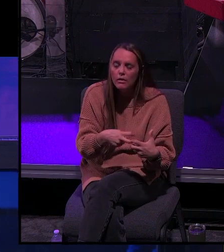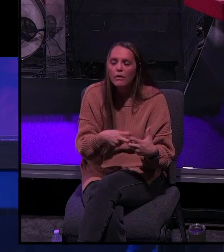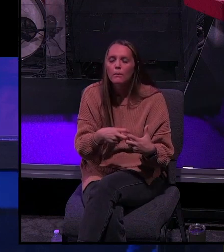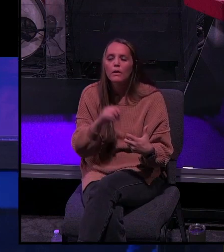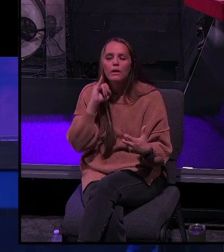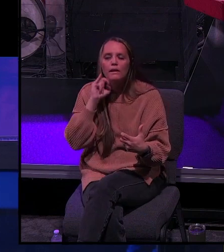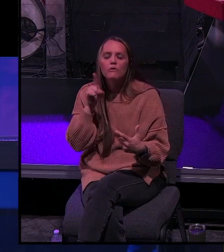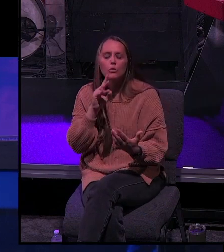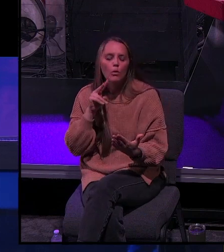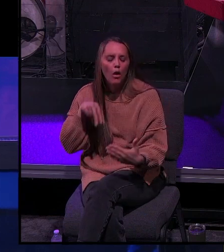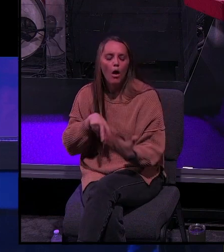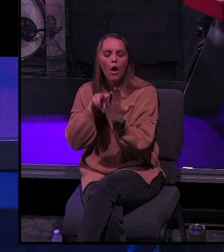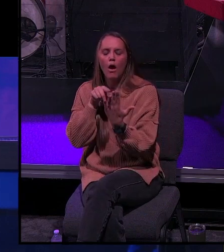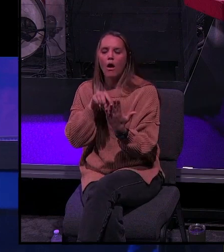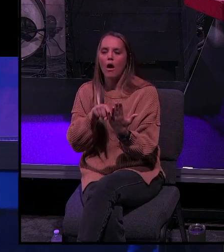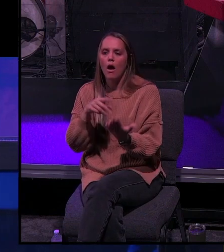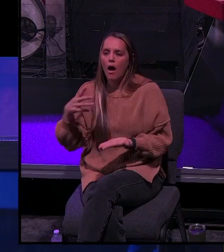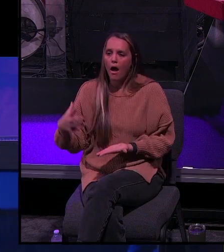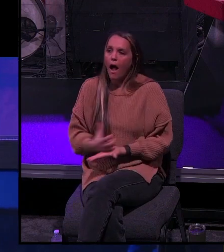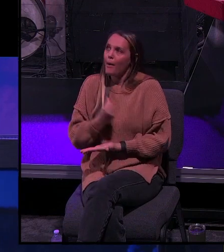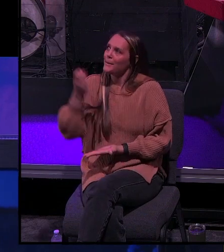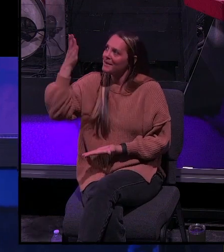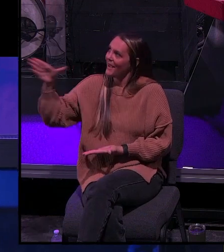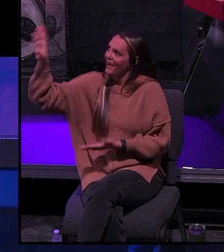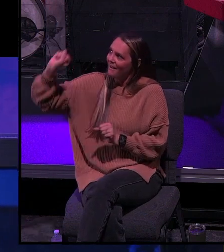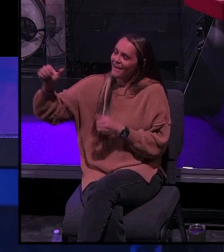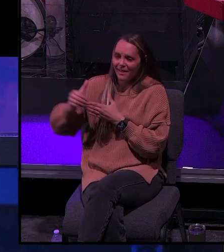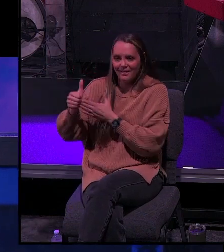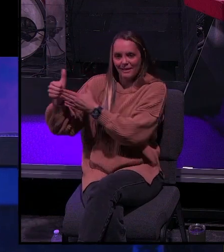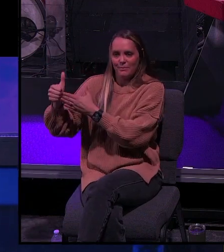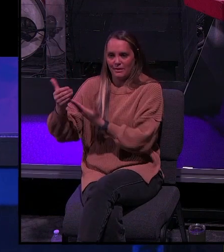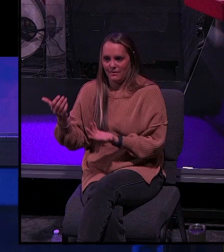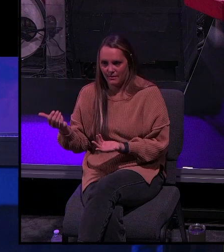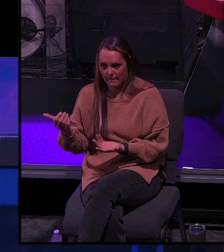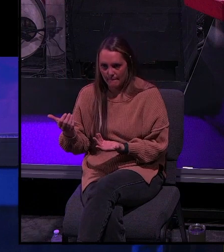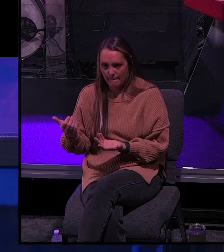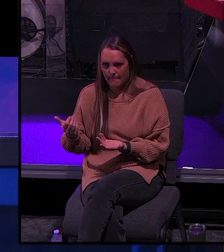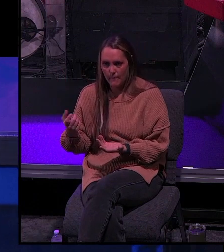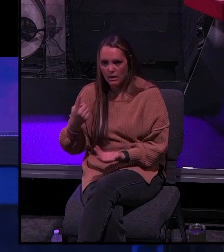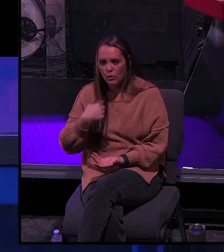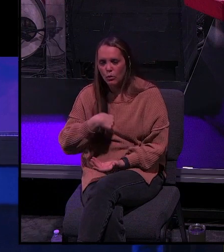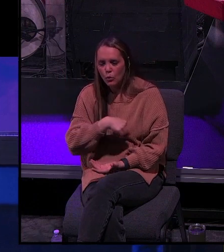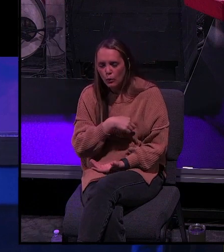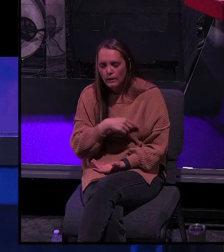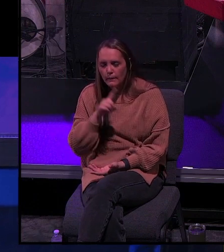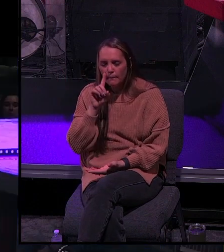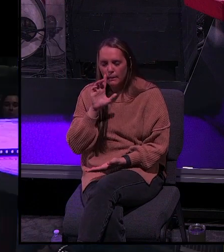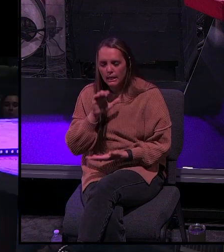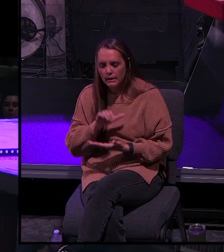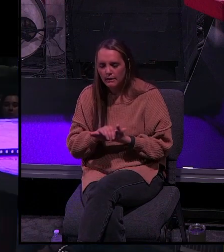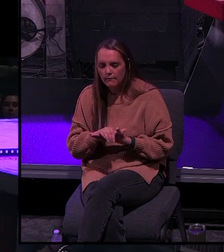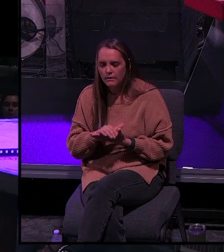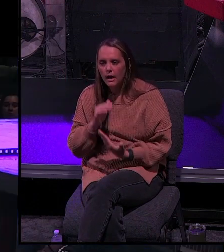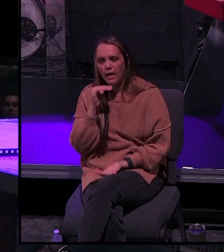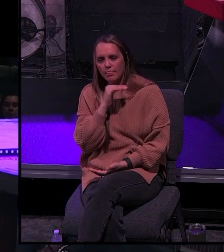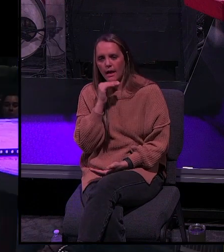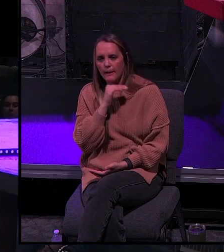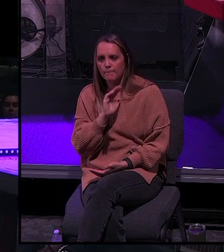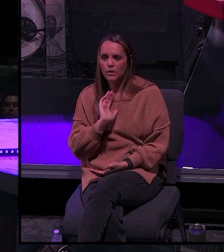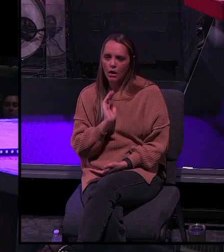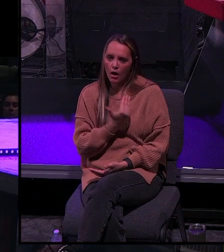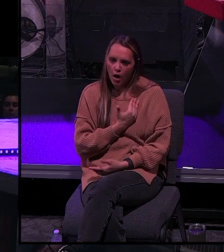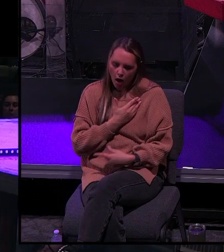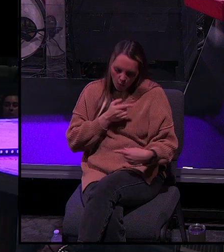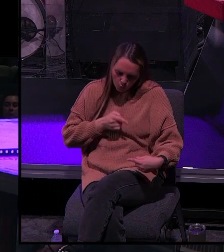led by God? See, we believe this lie that our wounds, our